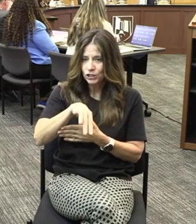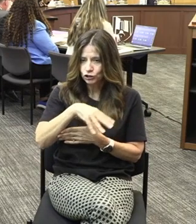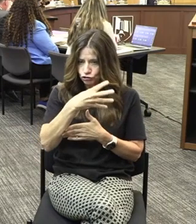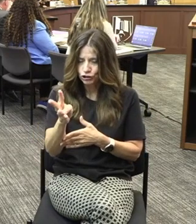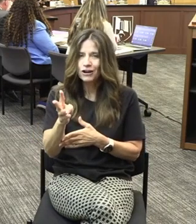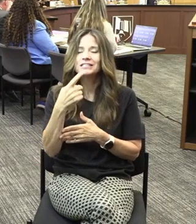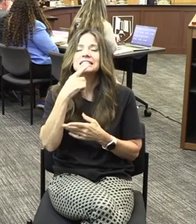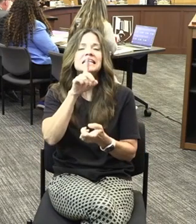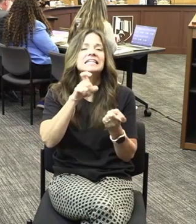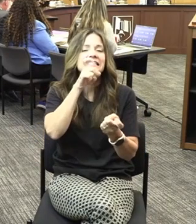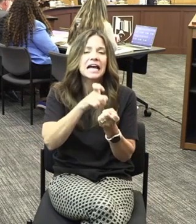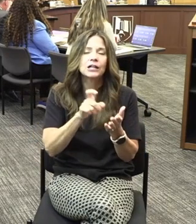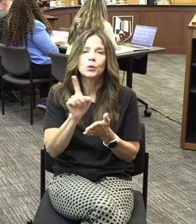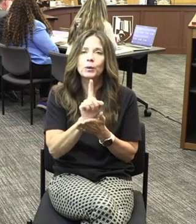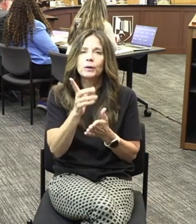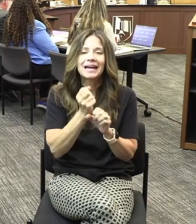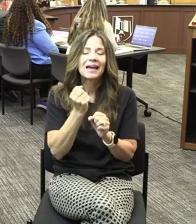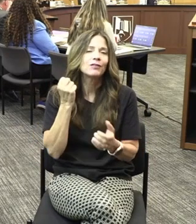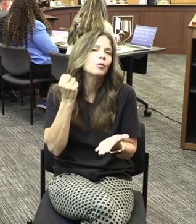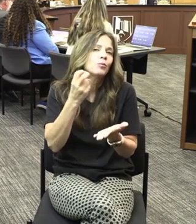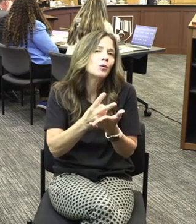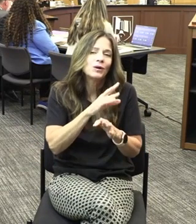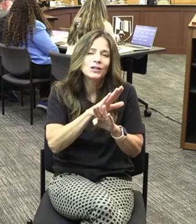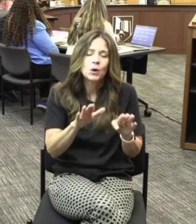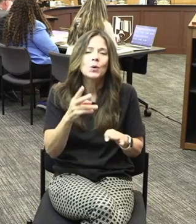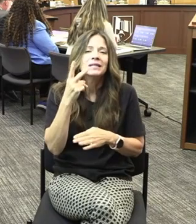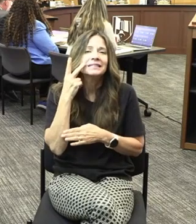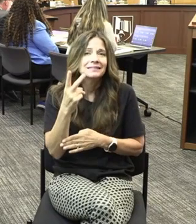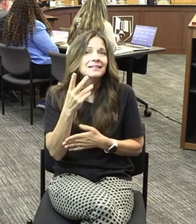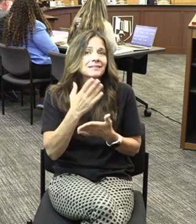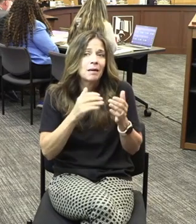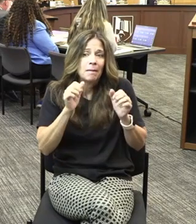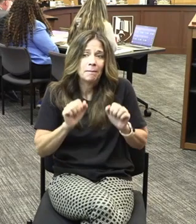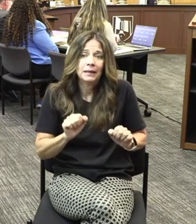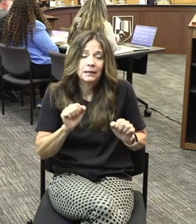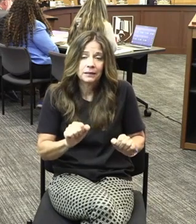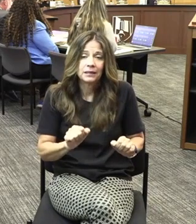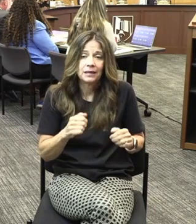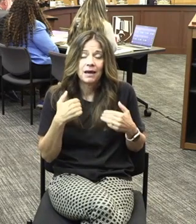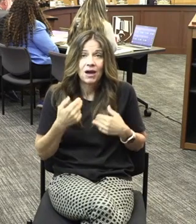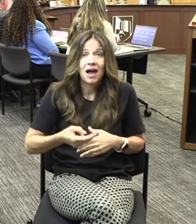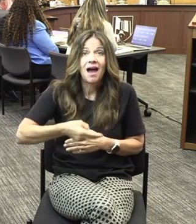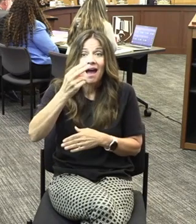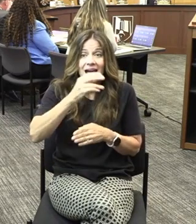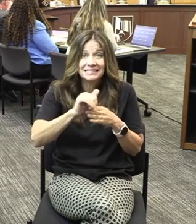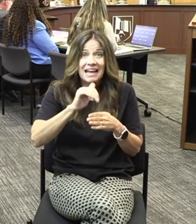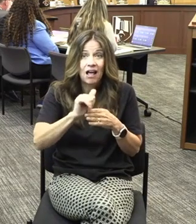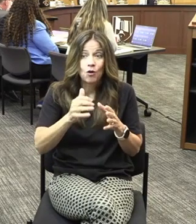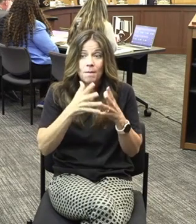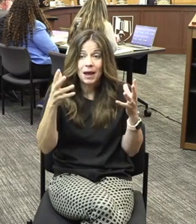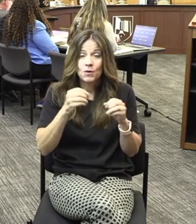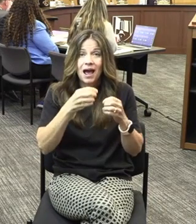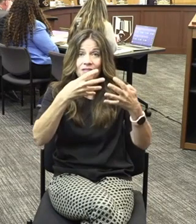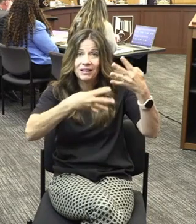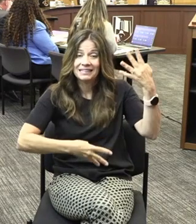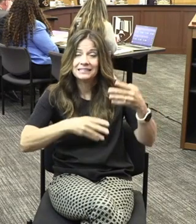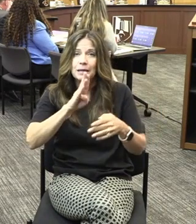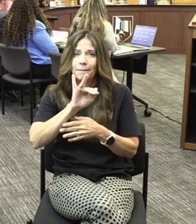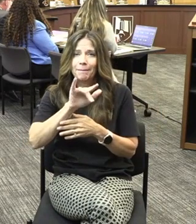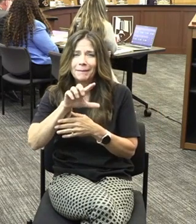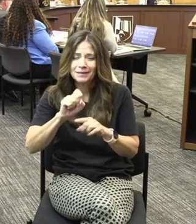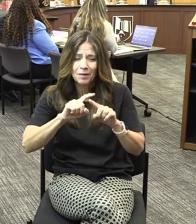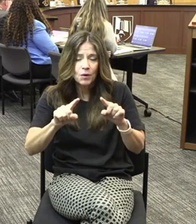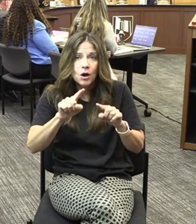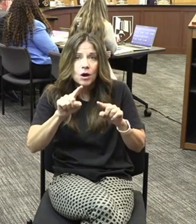approvals come from and how they get there. We just don't see somebody with the ability to put a high dollar item on the listing of bills, but yet we're going to